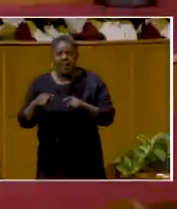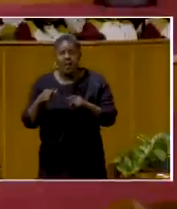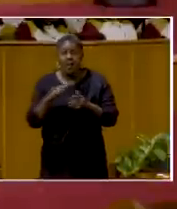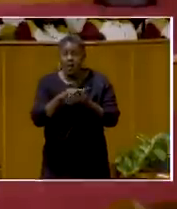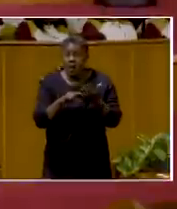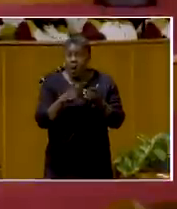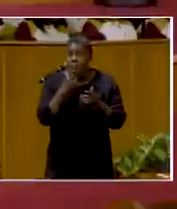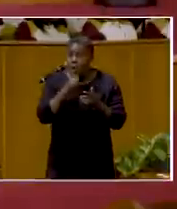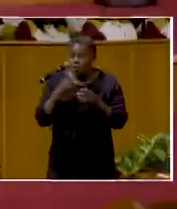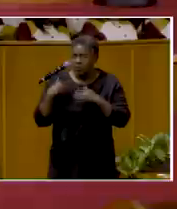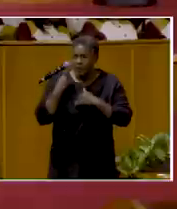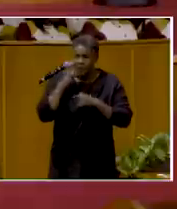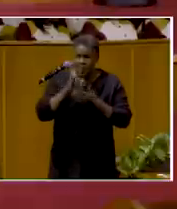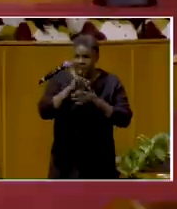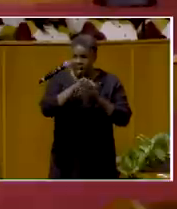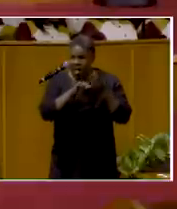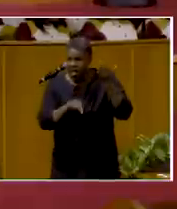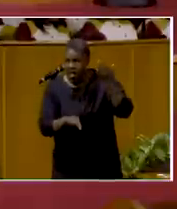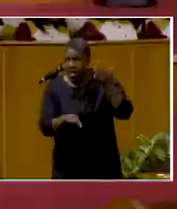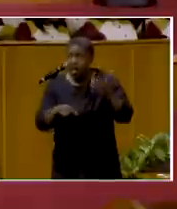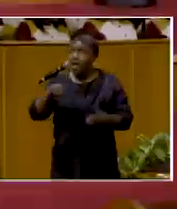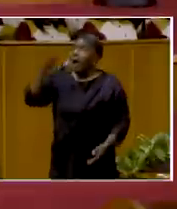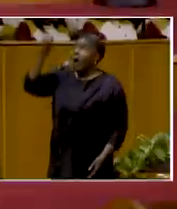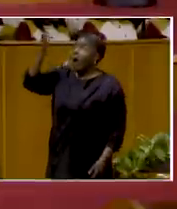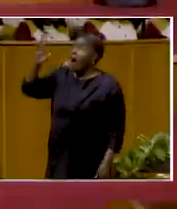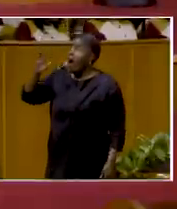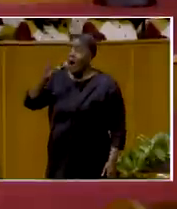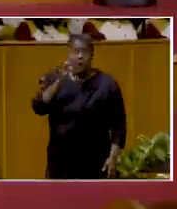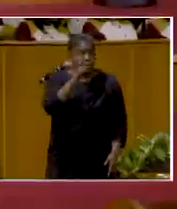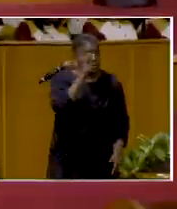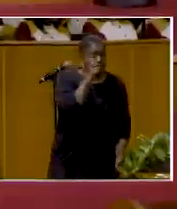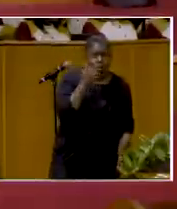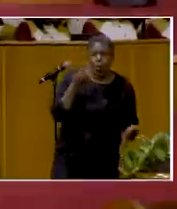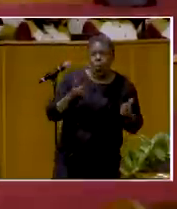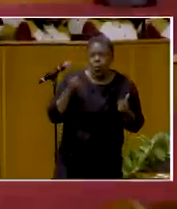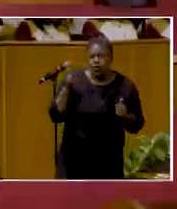it God or is it Satan?